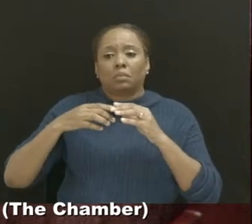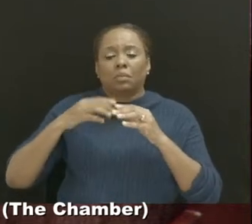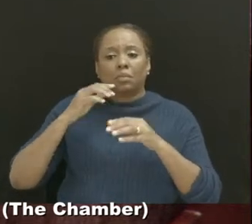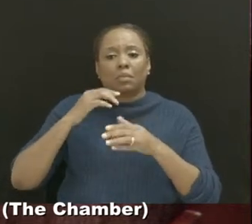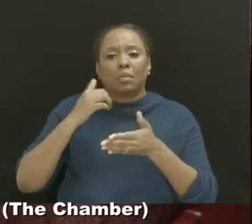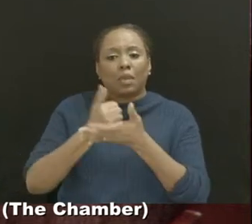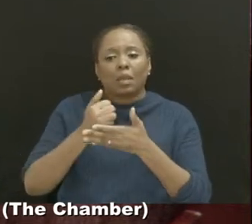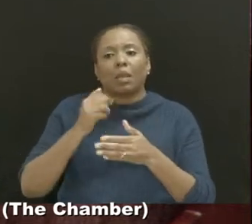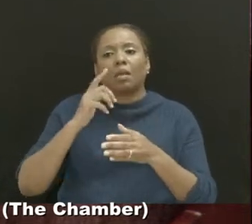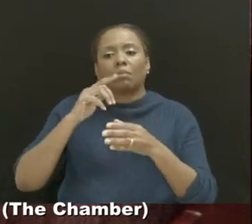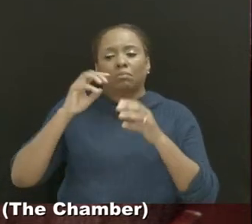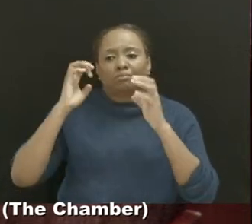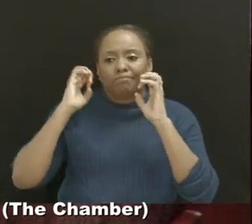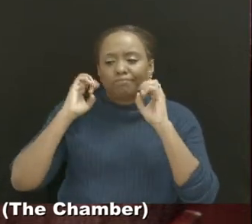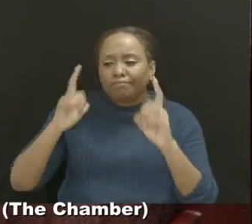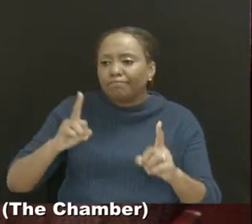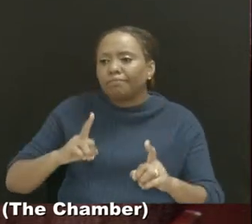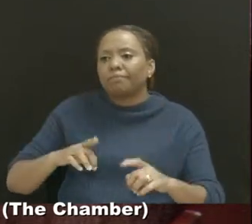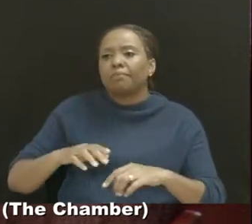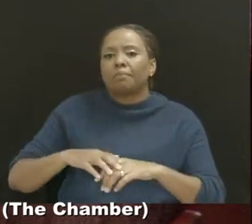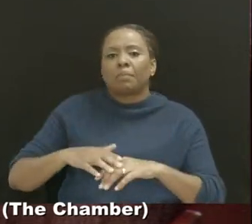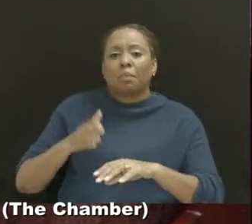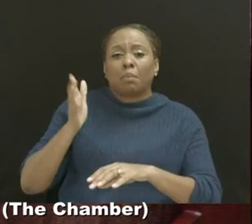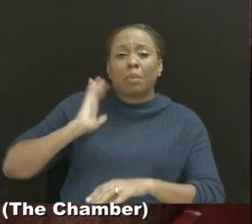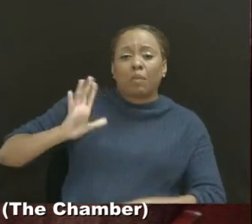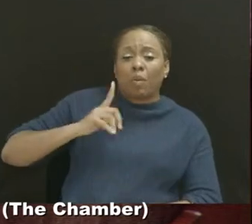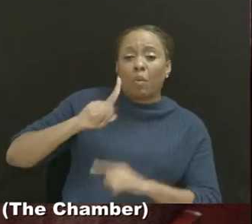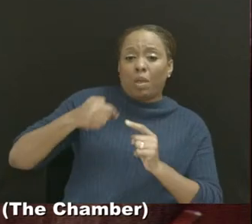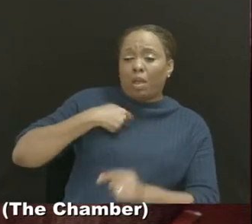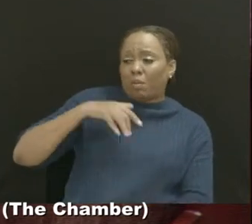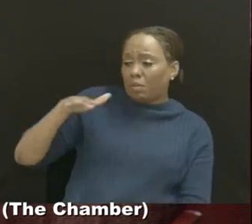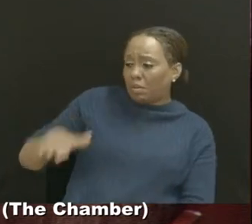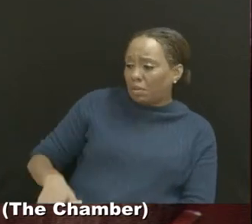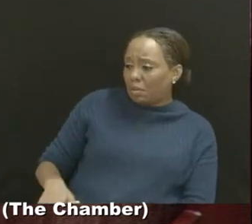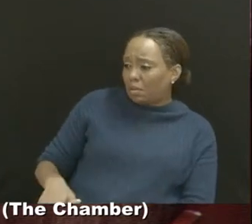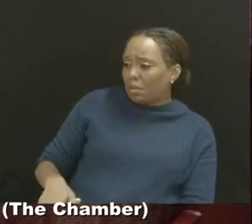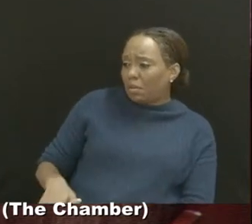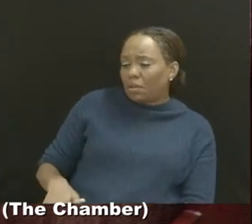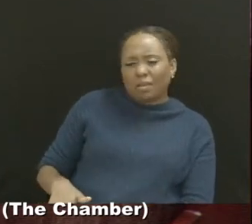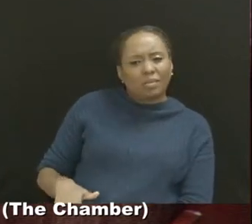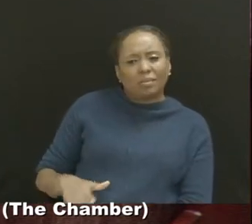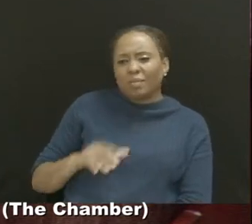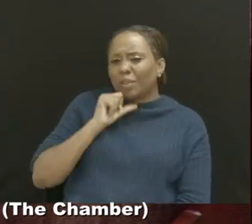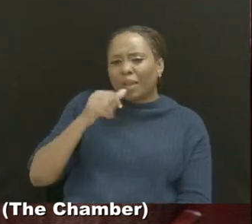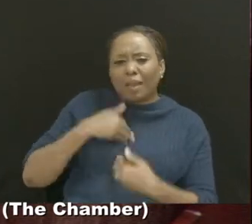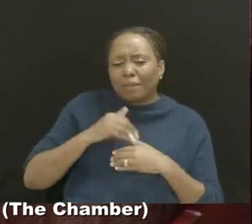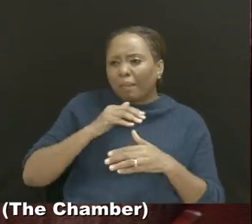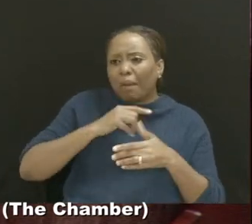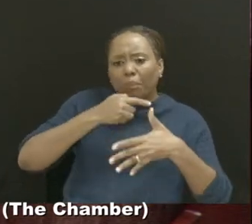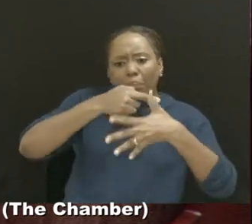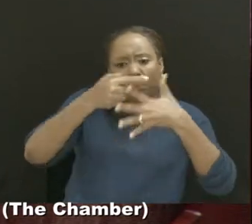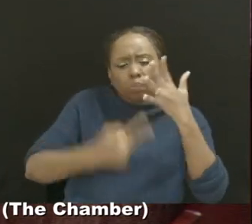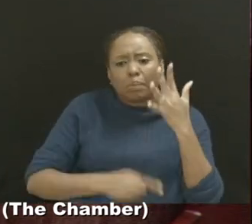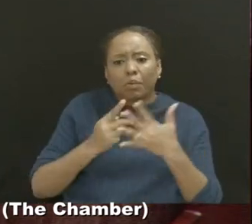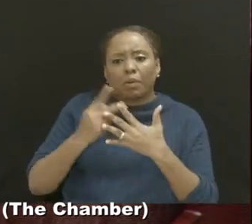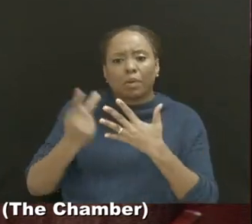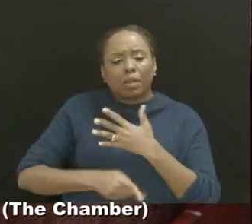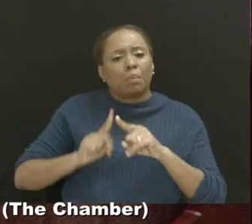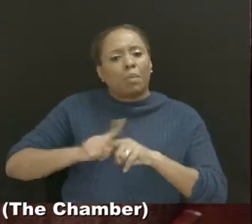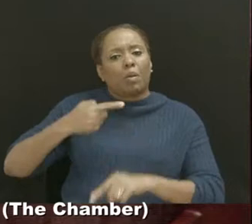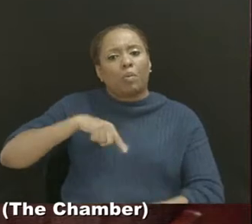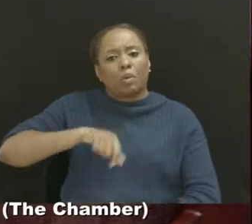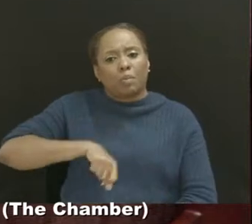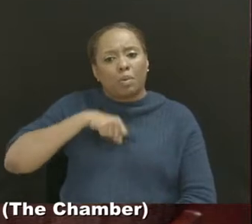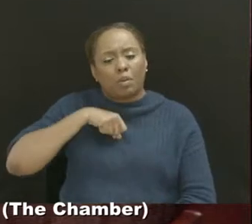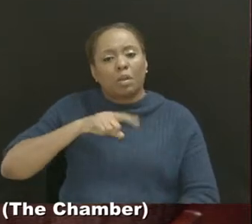was a child. But our people then were more disciplined, they conformed, they did what they have to do with dignity. And I would like for us in